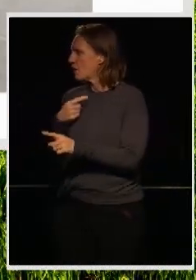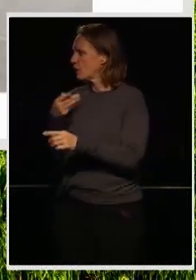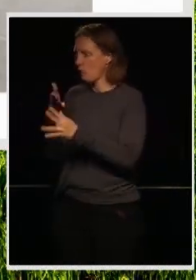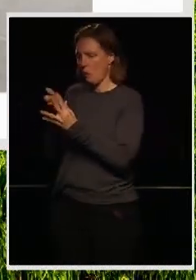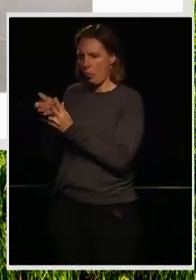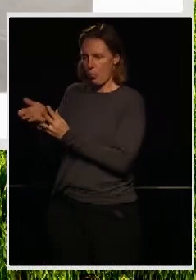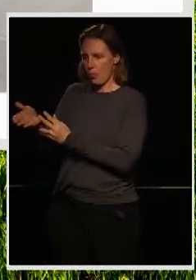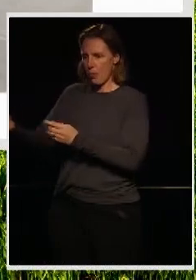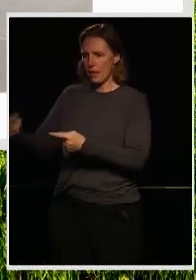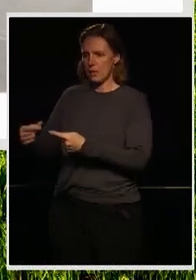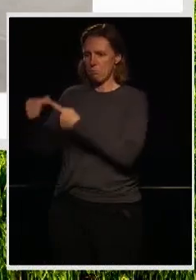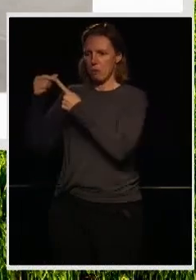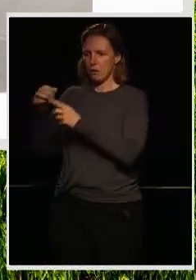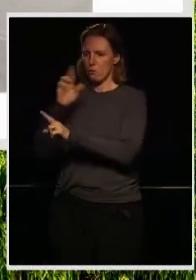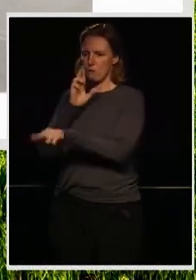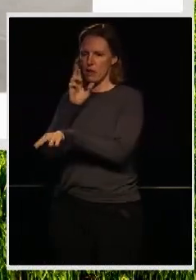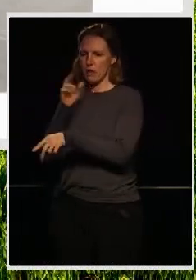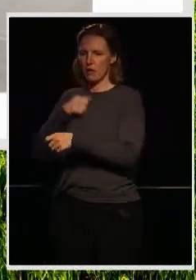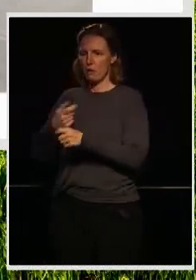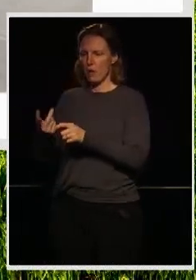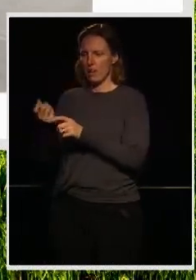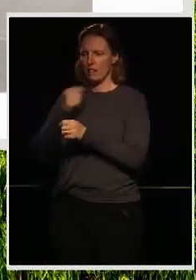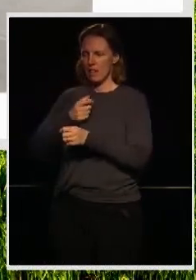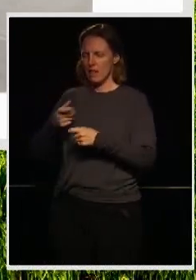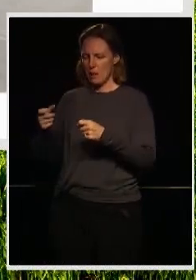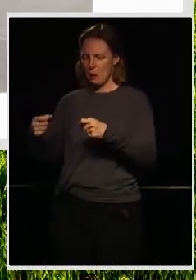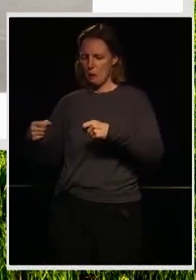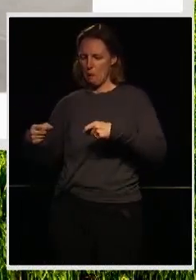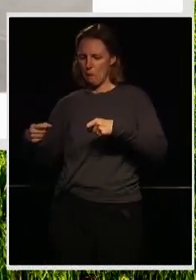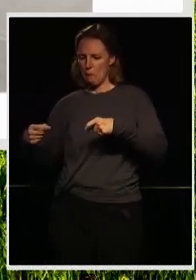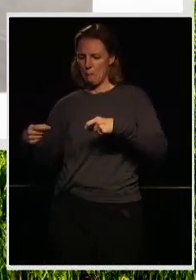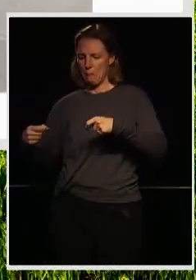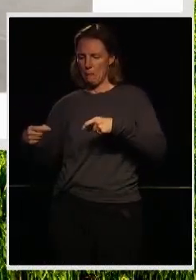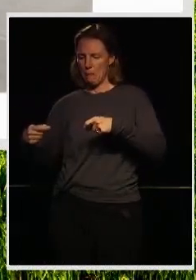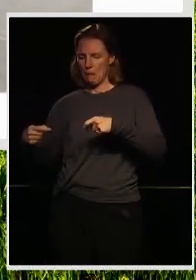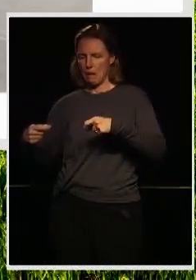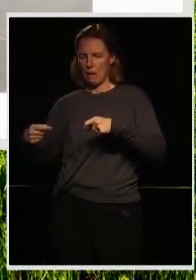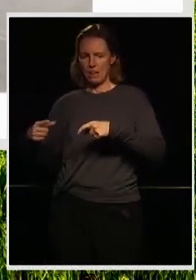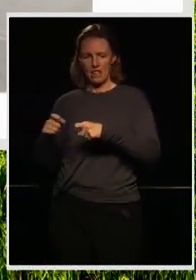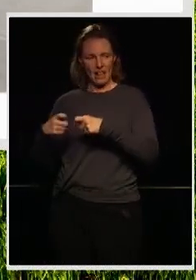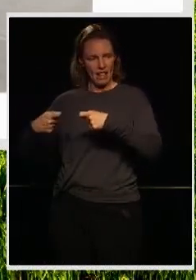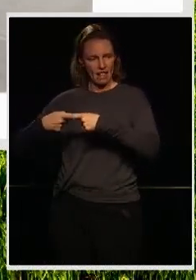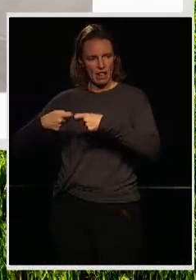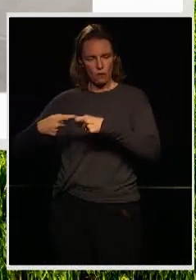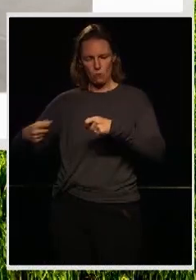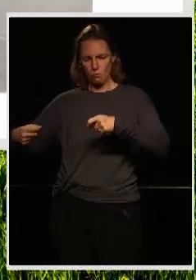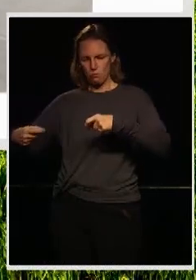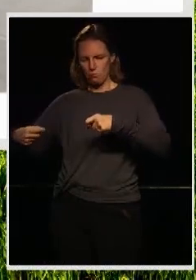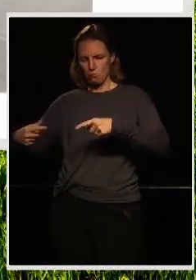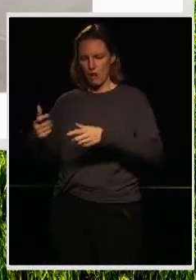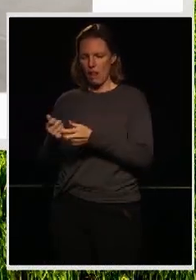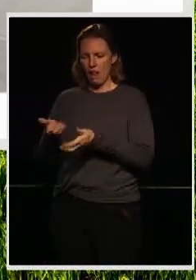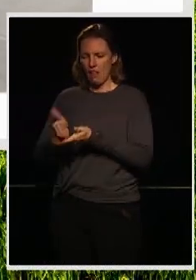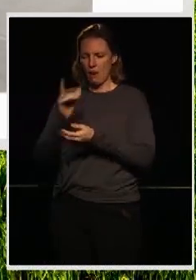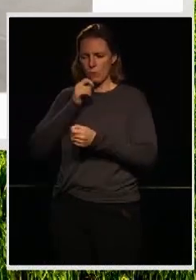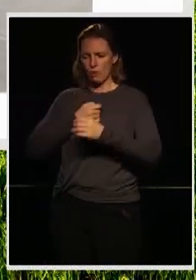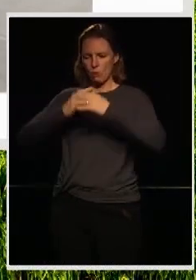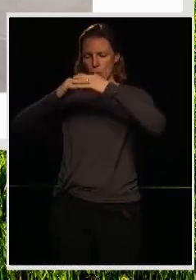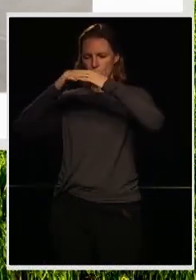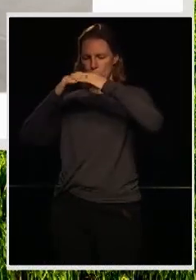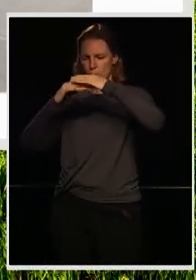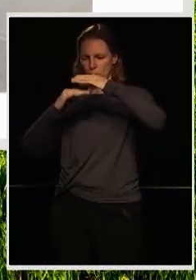through our specialized reactor, we emit a low electrical pulse. And this low electrical pulse allows us to